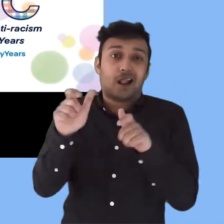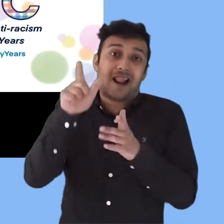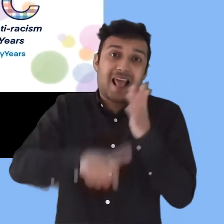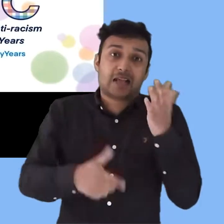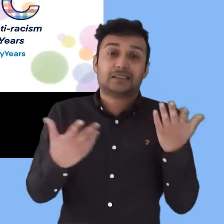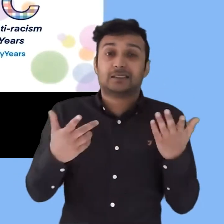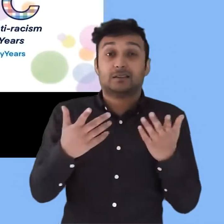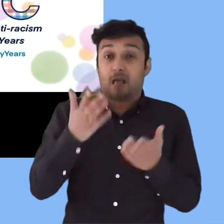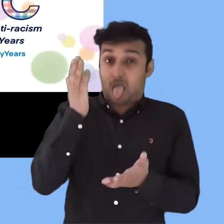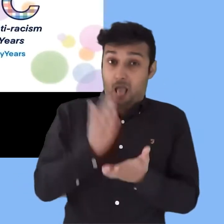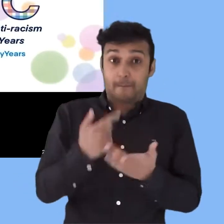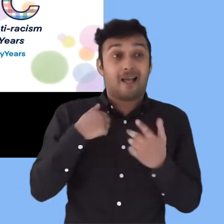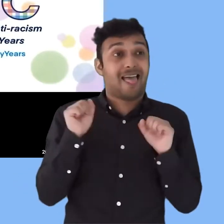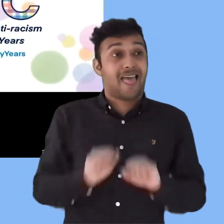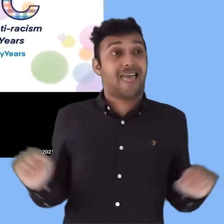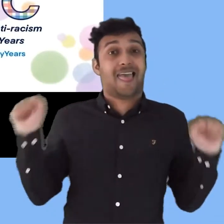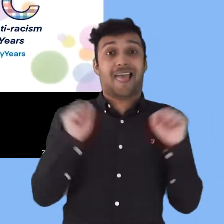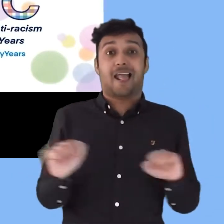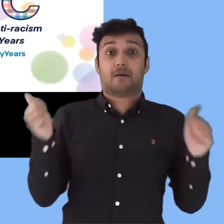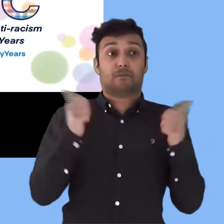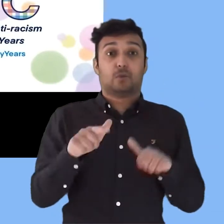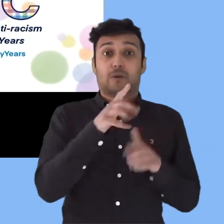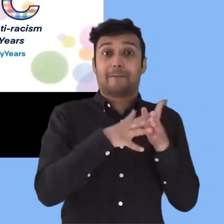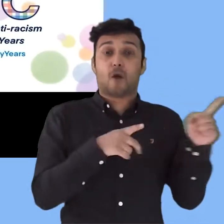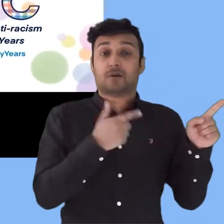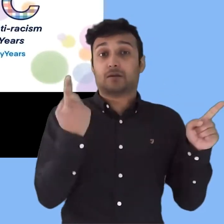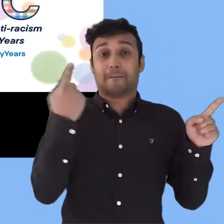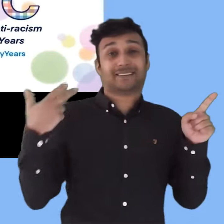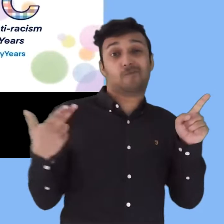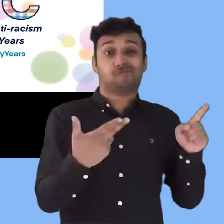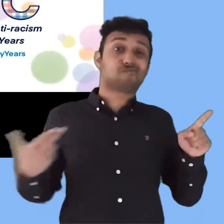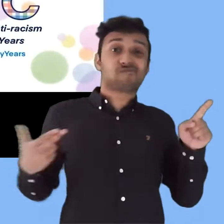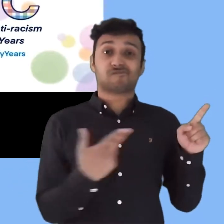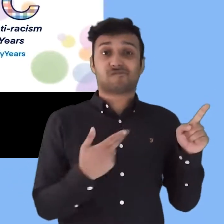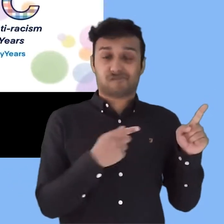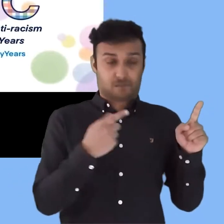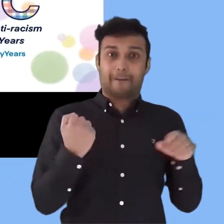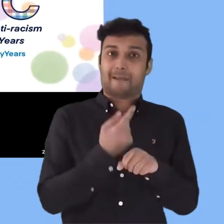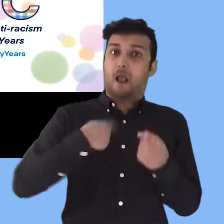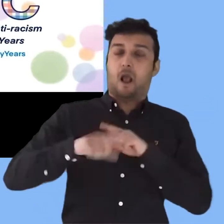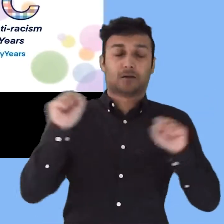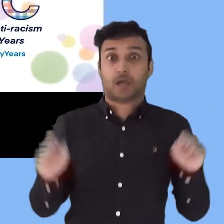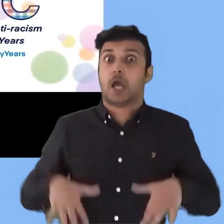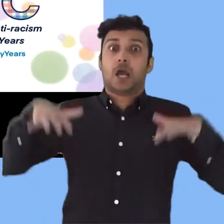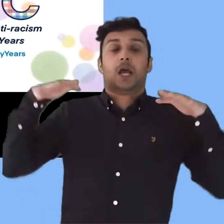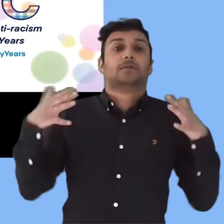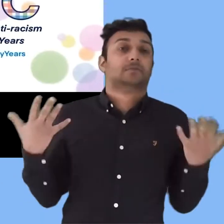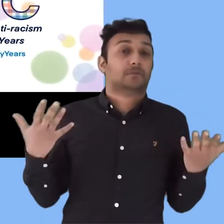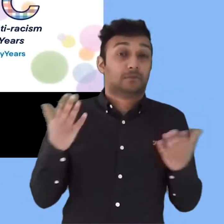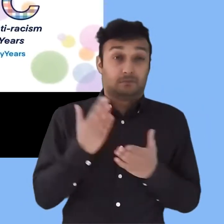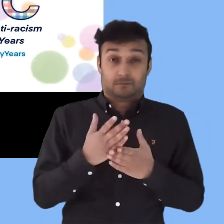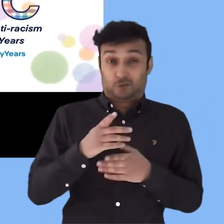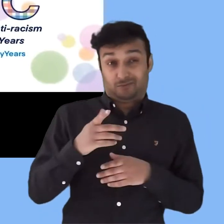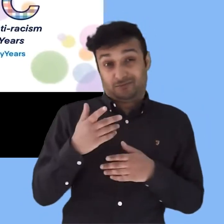up? Was it about the fact that we were in lockdown, or was there a reckoning with everybody's